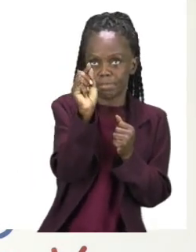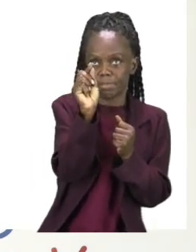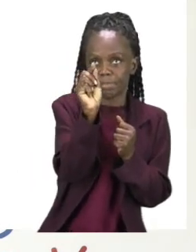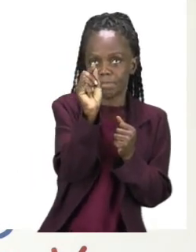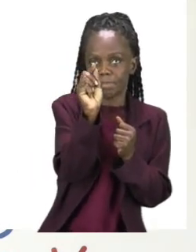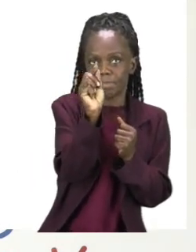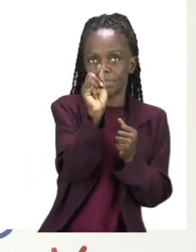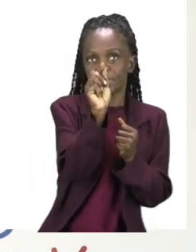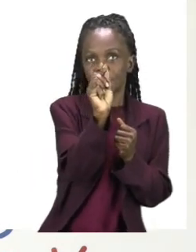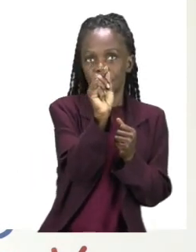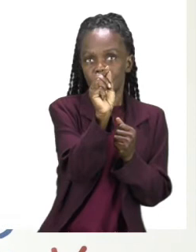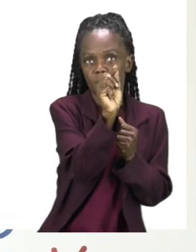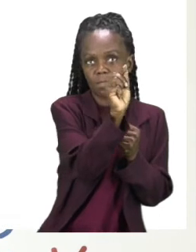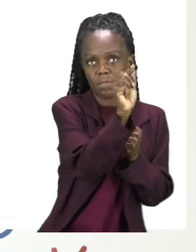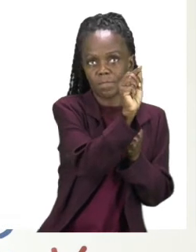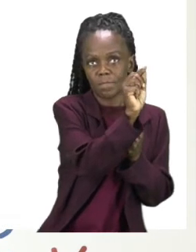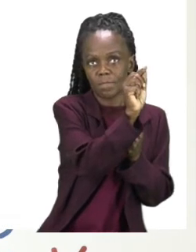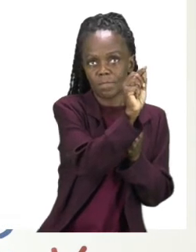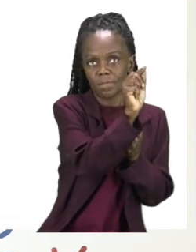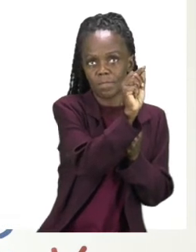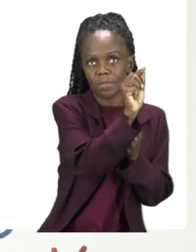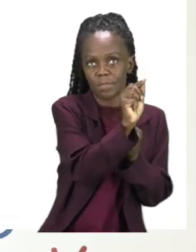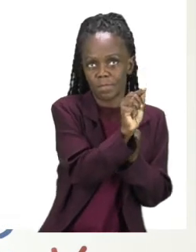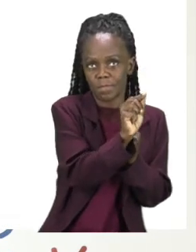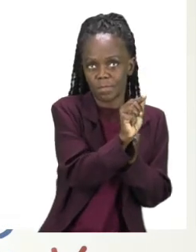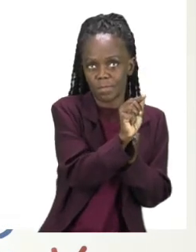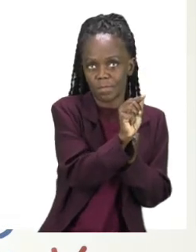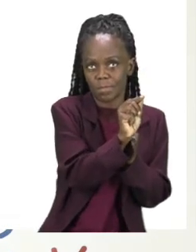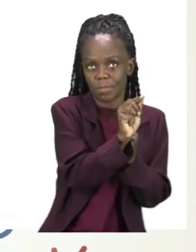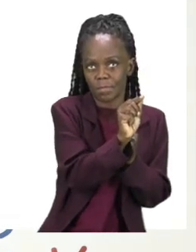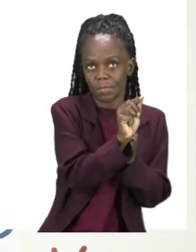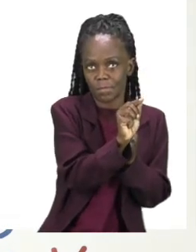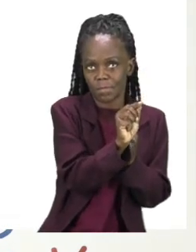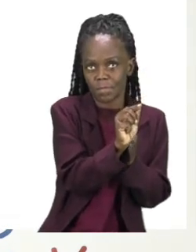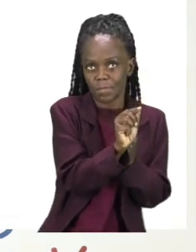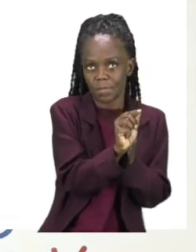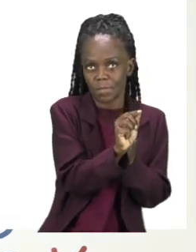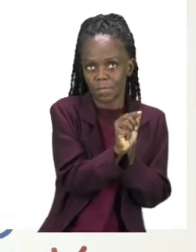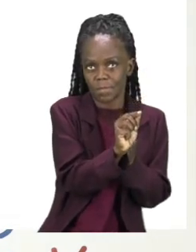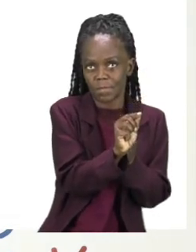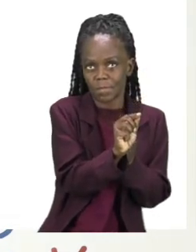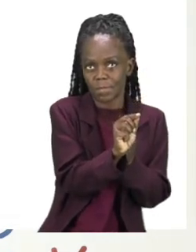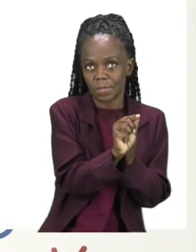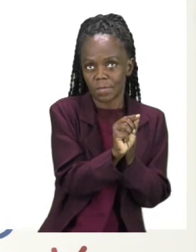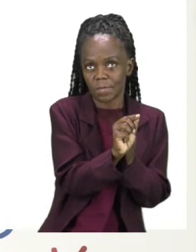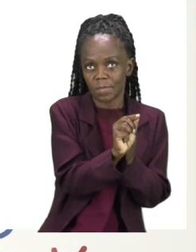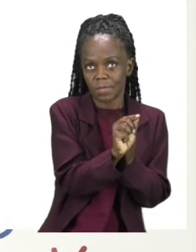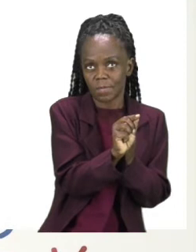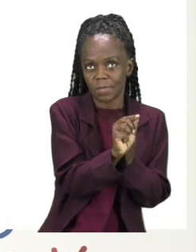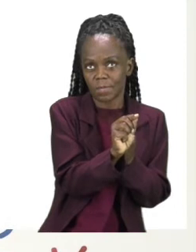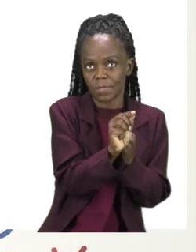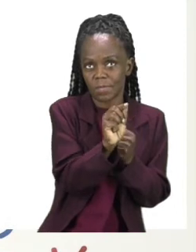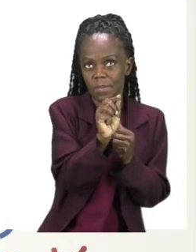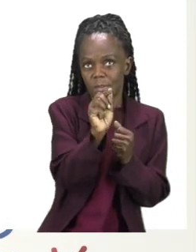go. His cap, his neck and face, and